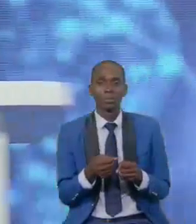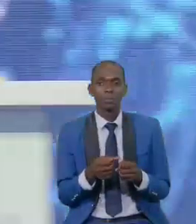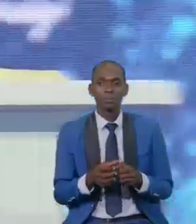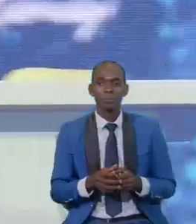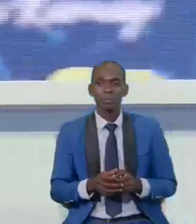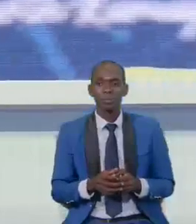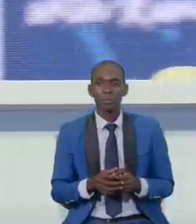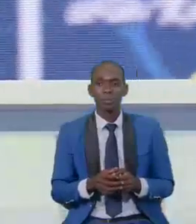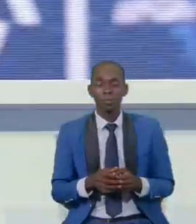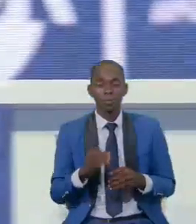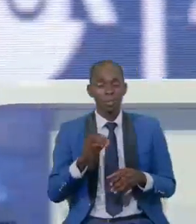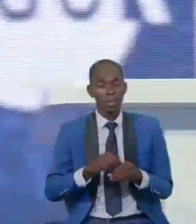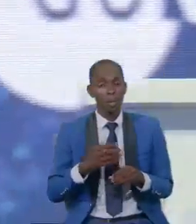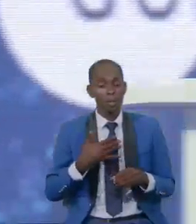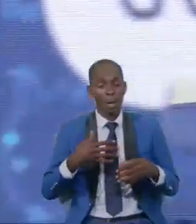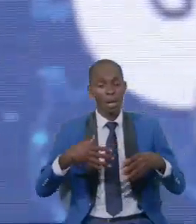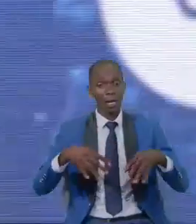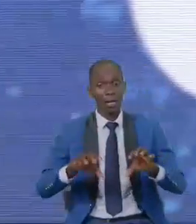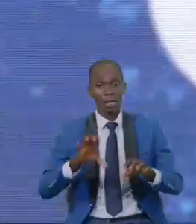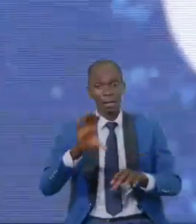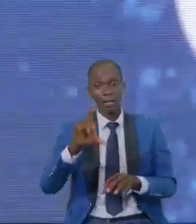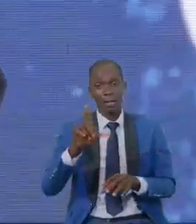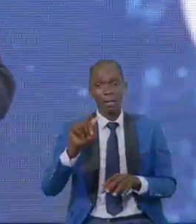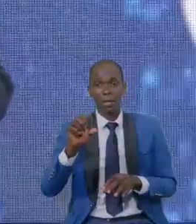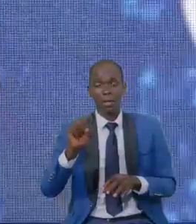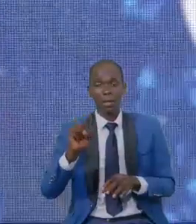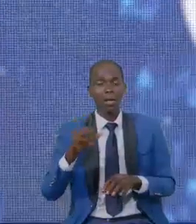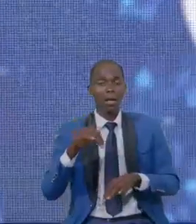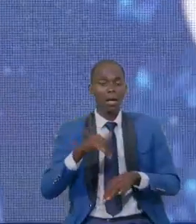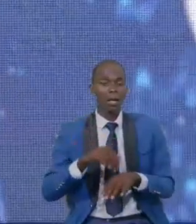In my class at that time in the secondary school,